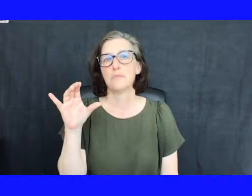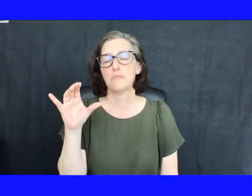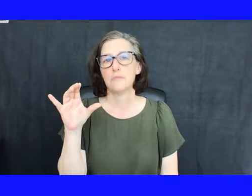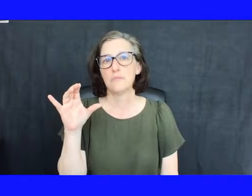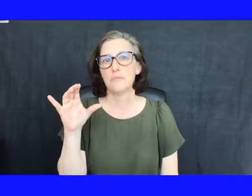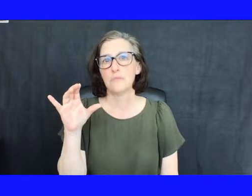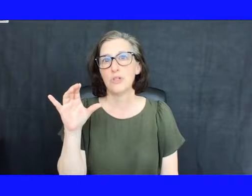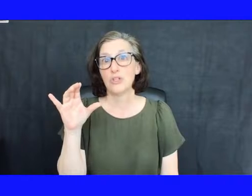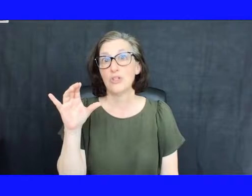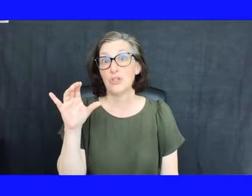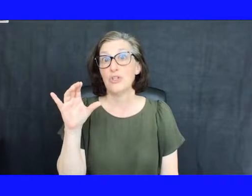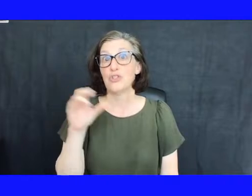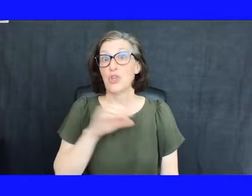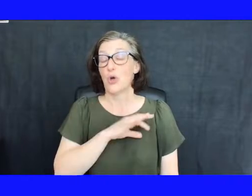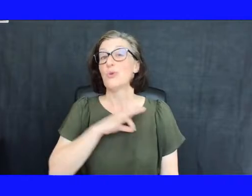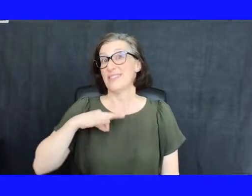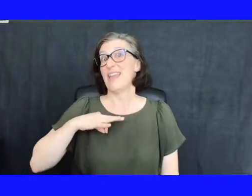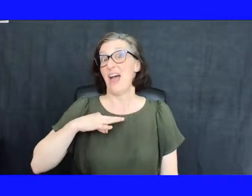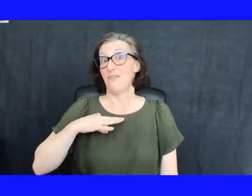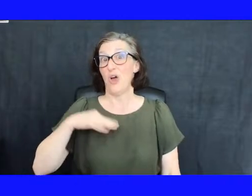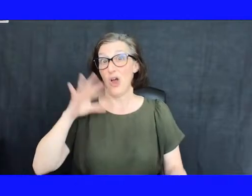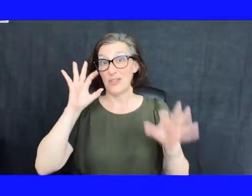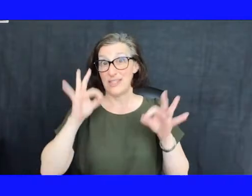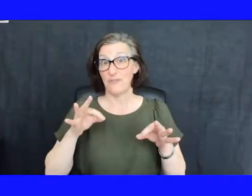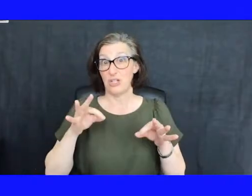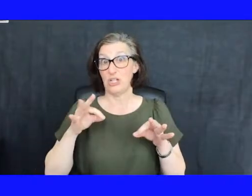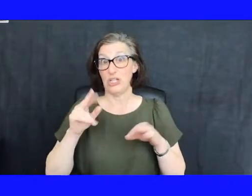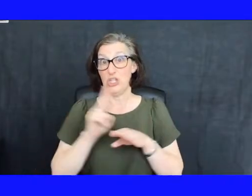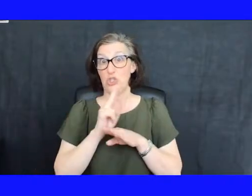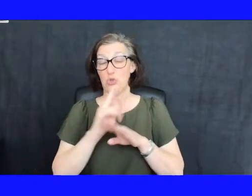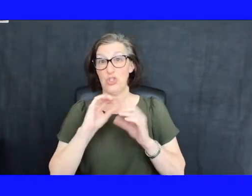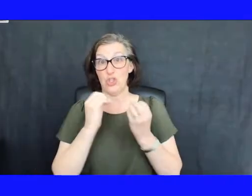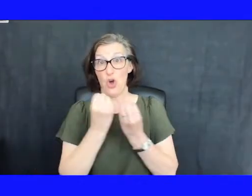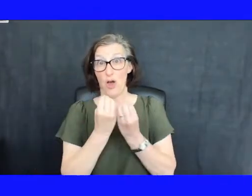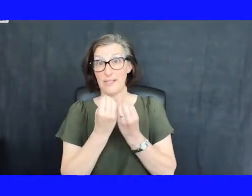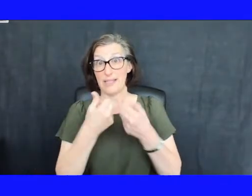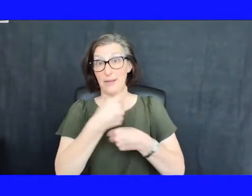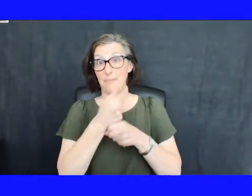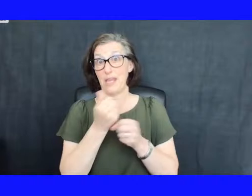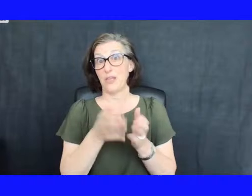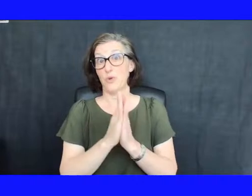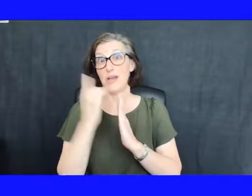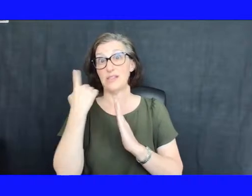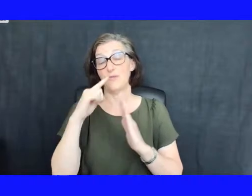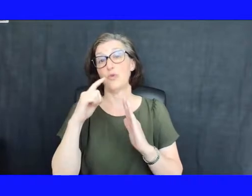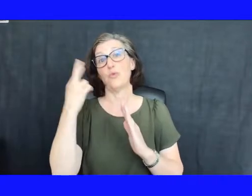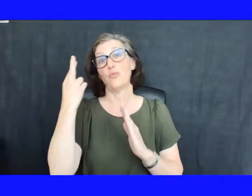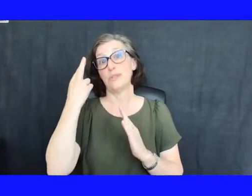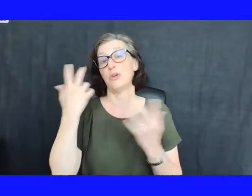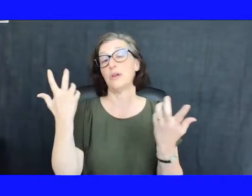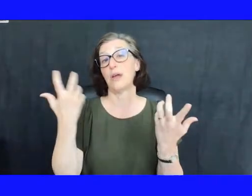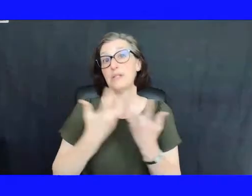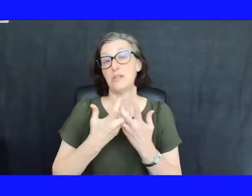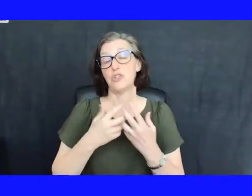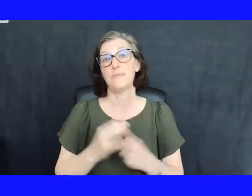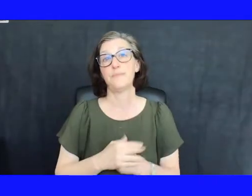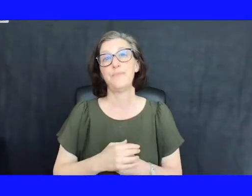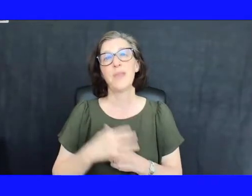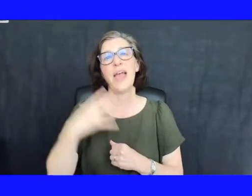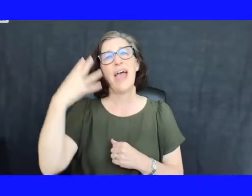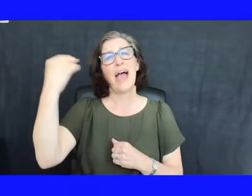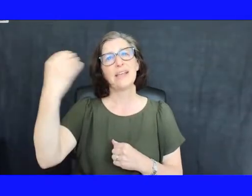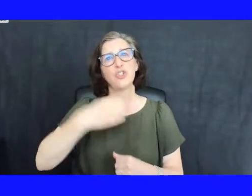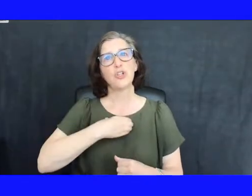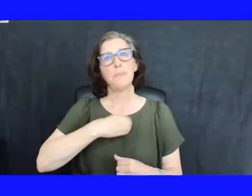our complaints and information in 2019. We're updating that now to include additional metrics so we can